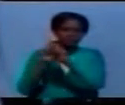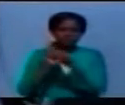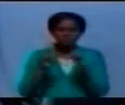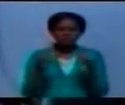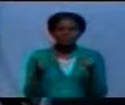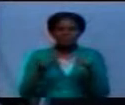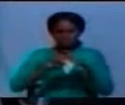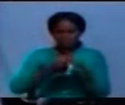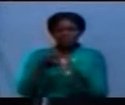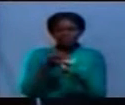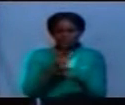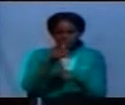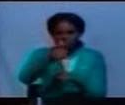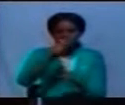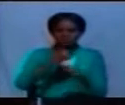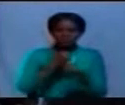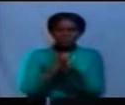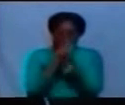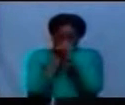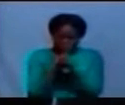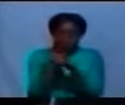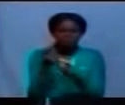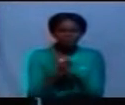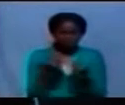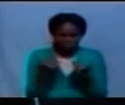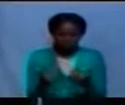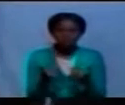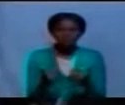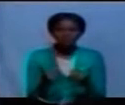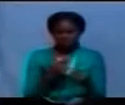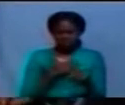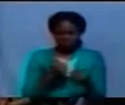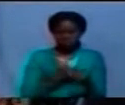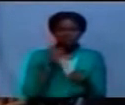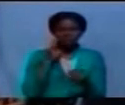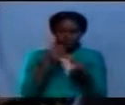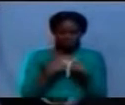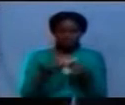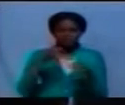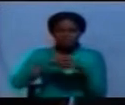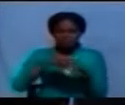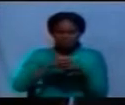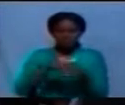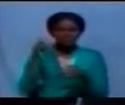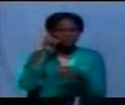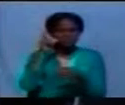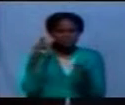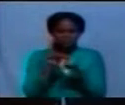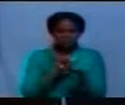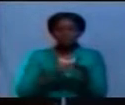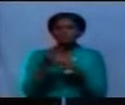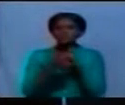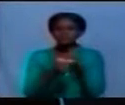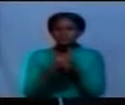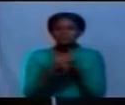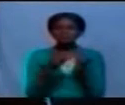start from you making a decision to say, from now on, I'll be carrying packed lunch and I need to save a bit of that.